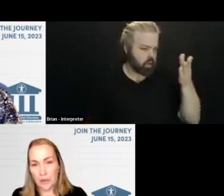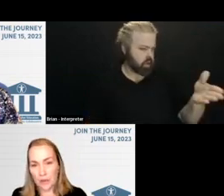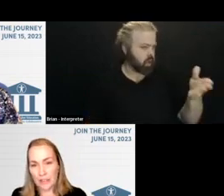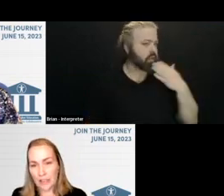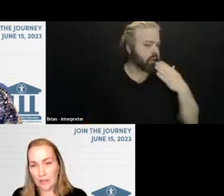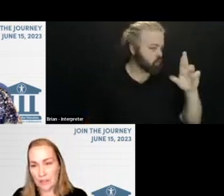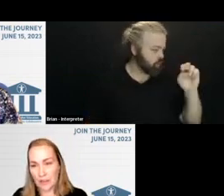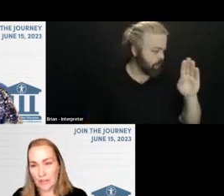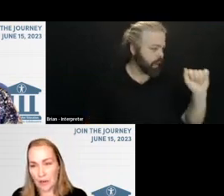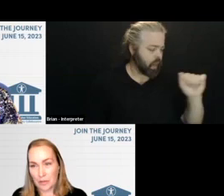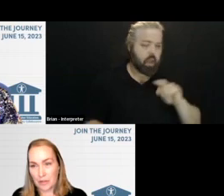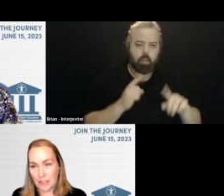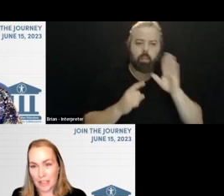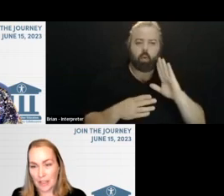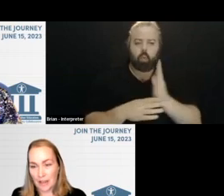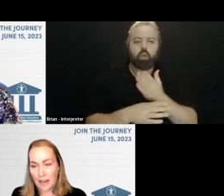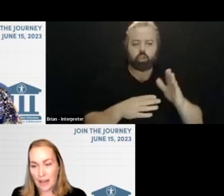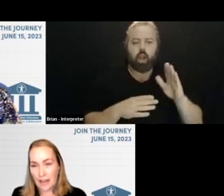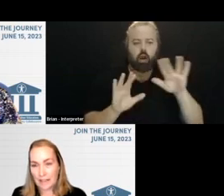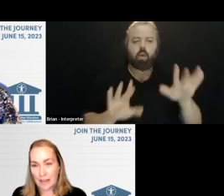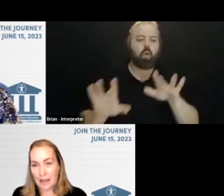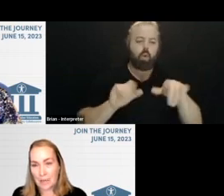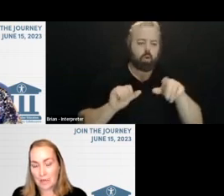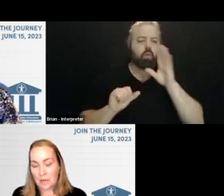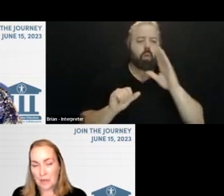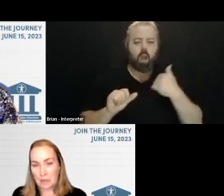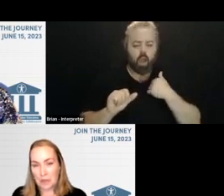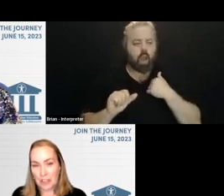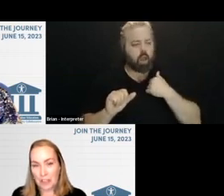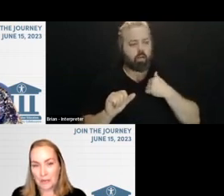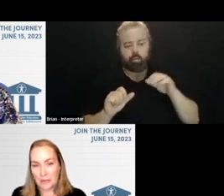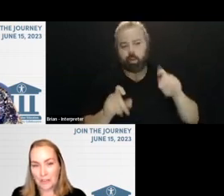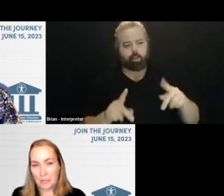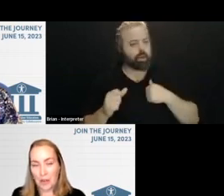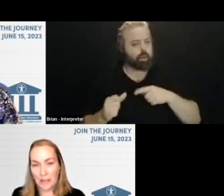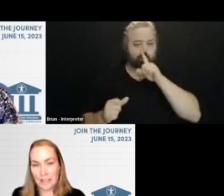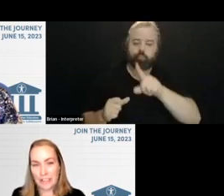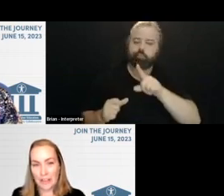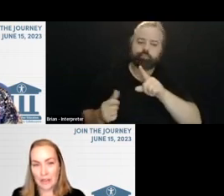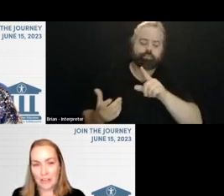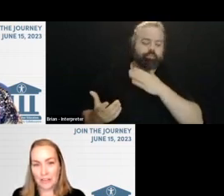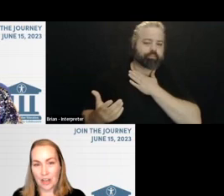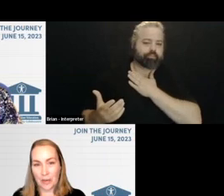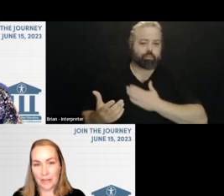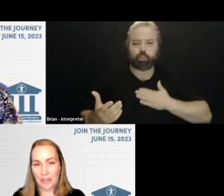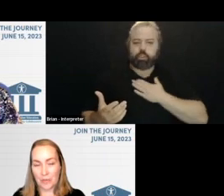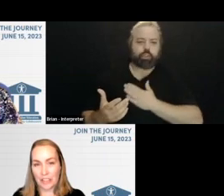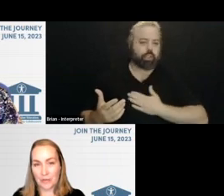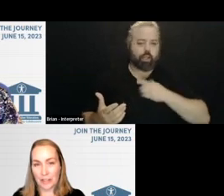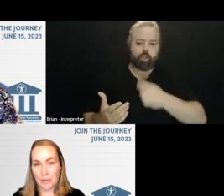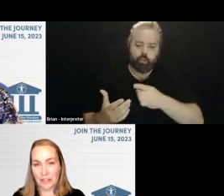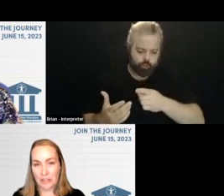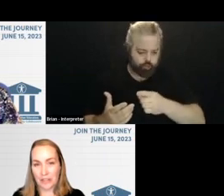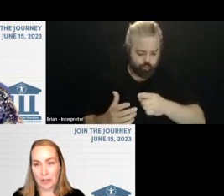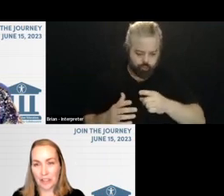sharing our recordings out, and so you'll have that opportunity. And we really appreciate you pulling this together to talk about so many